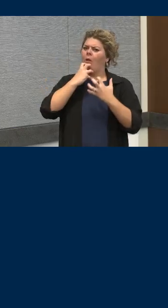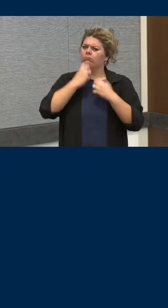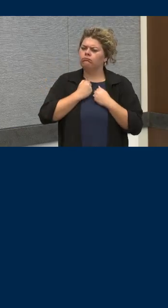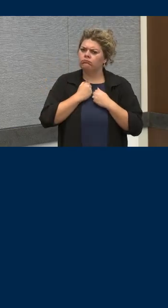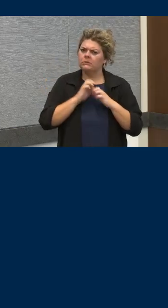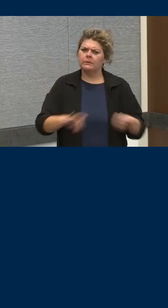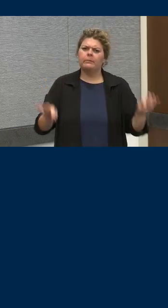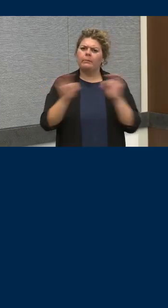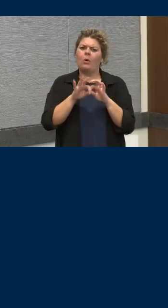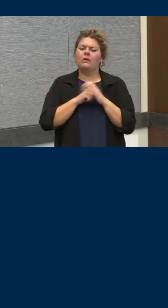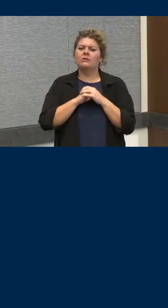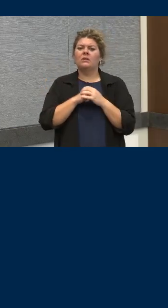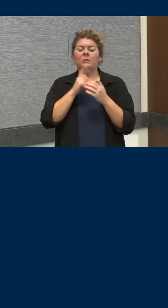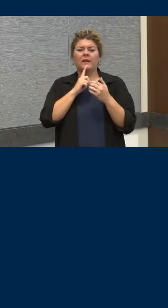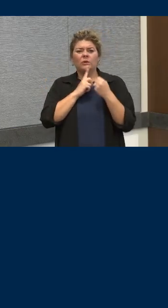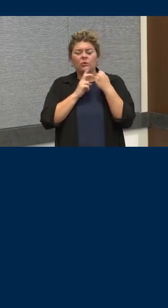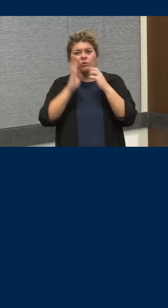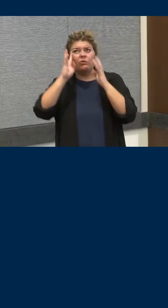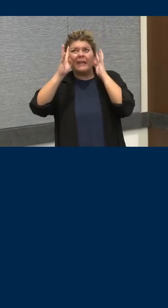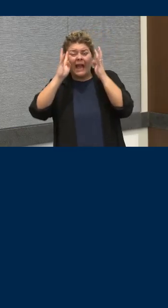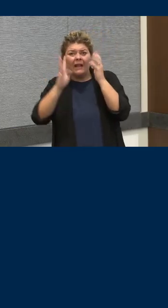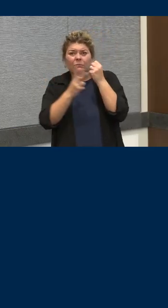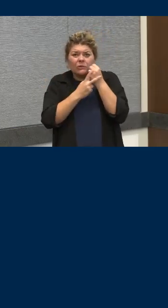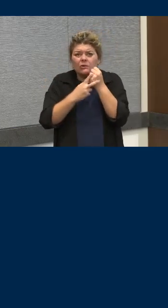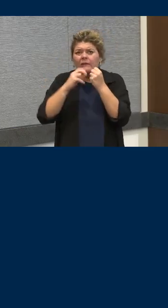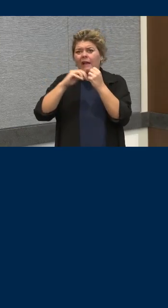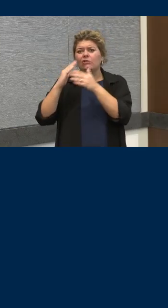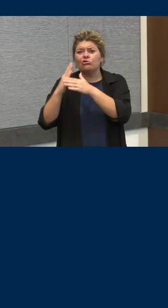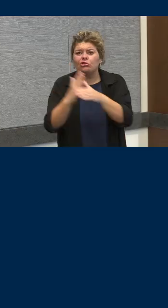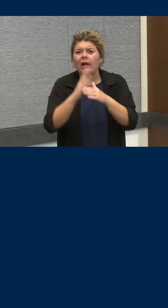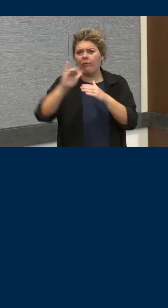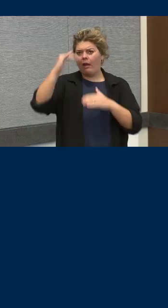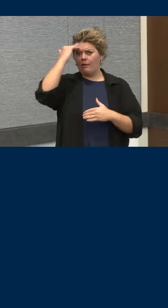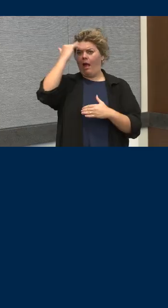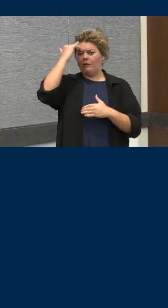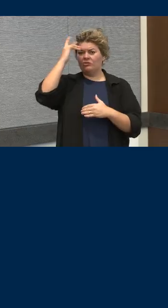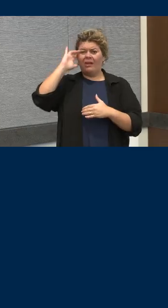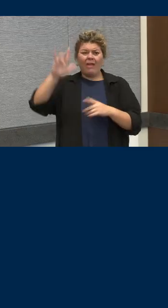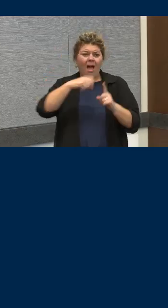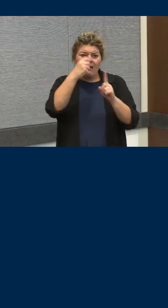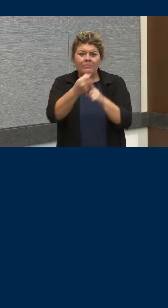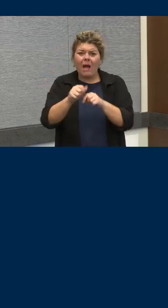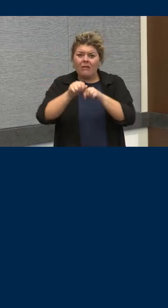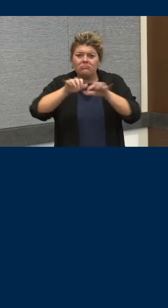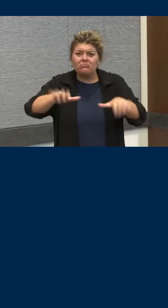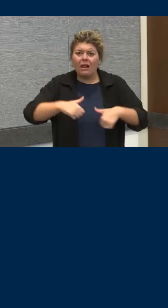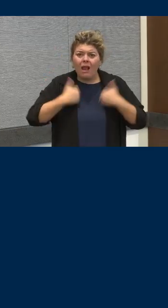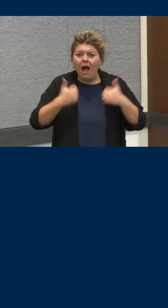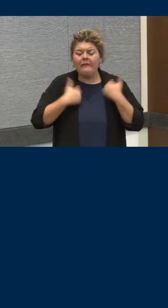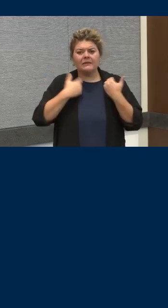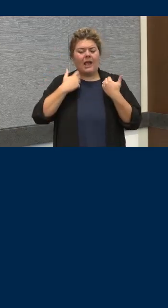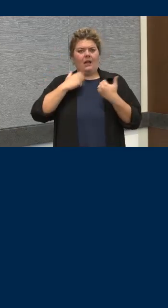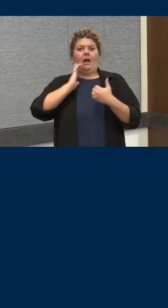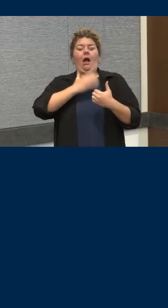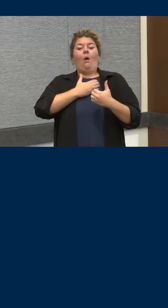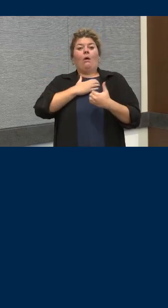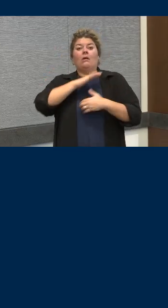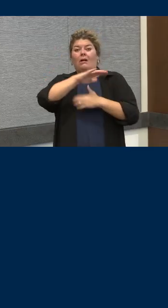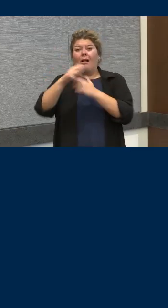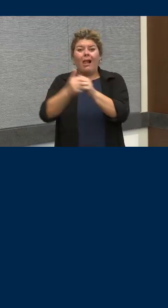to create, to preserve, and to share knowledge in ways that shape lives and expand our collective